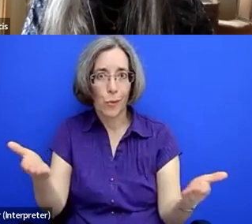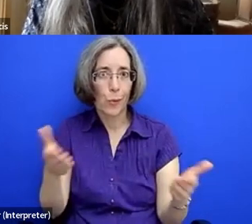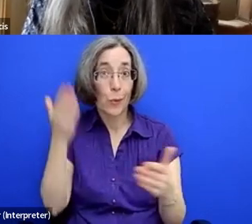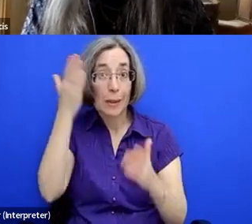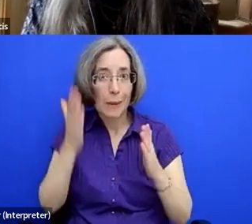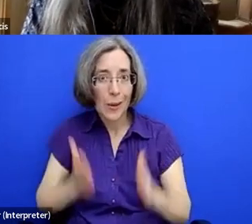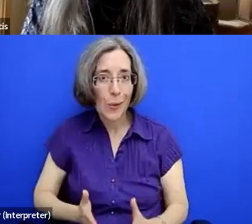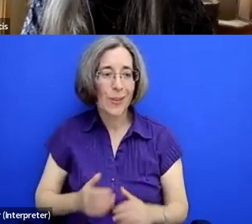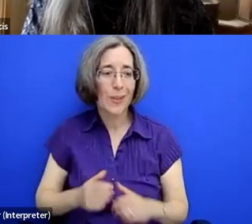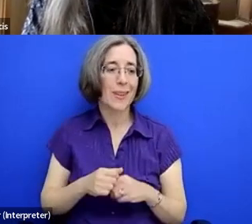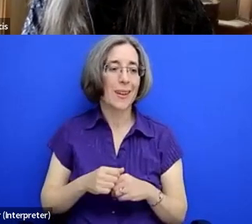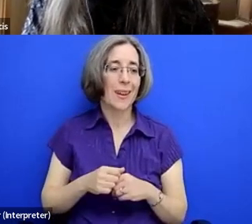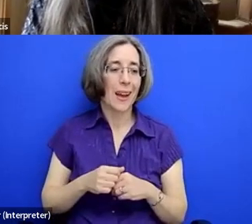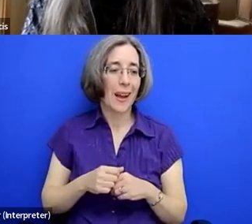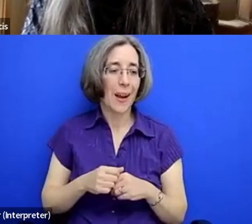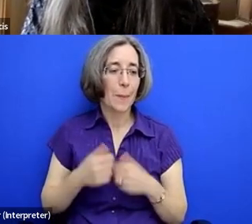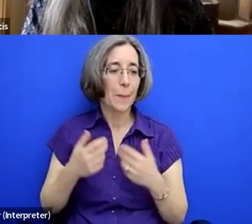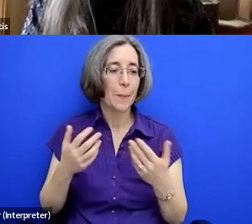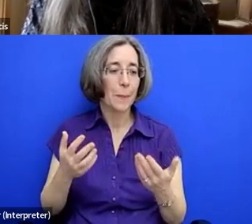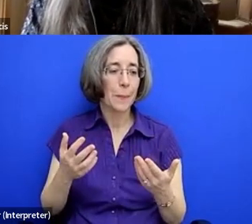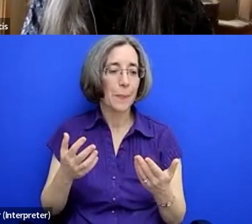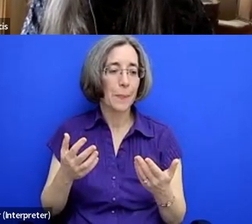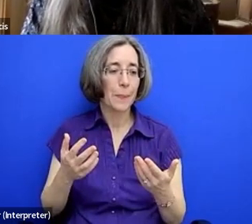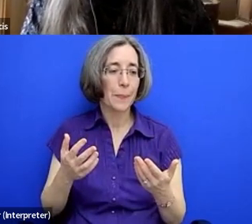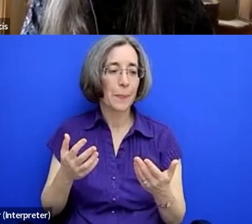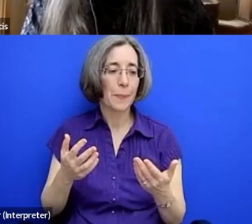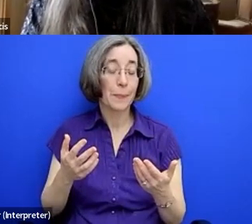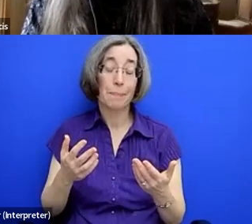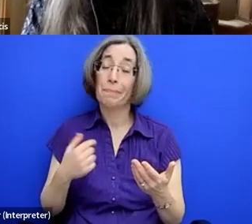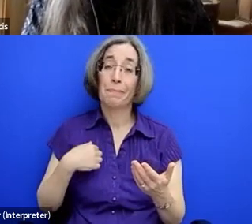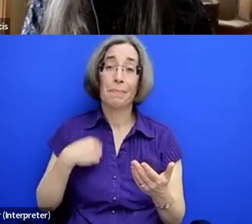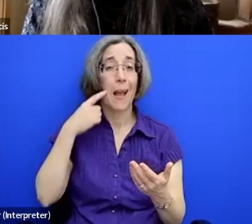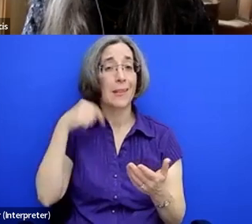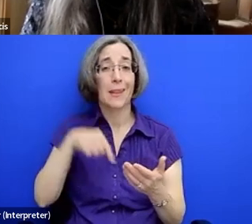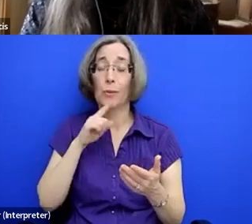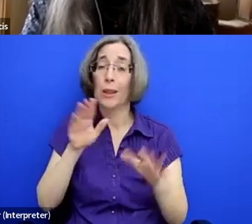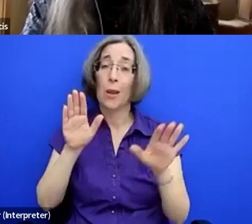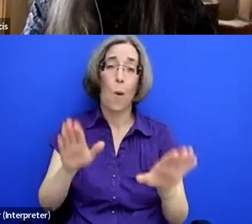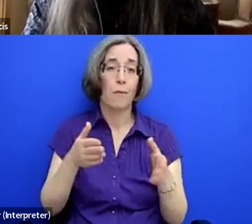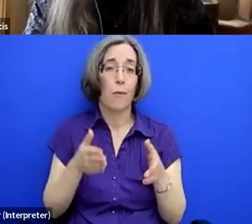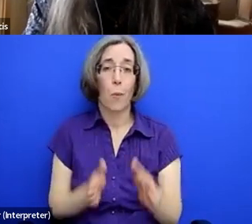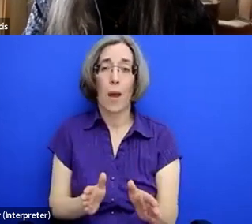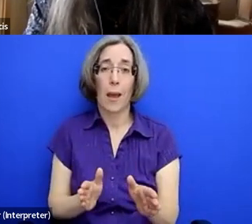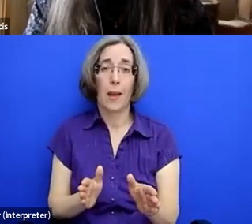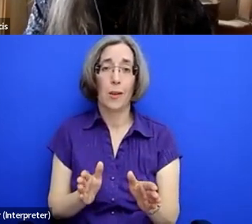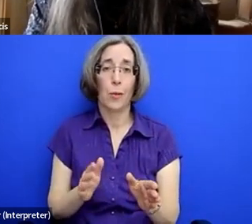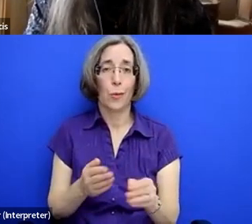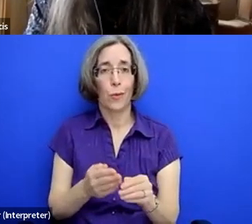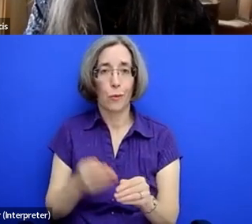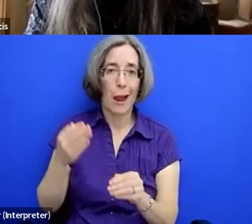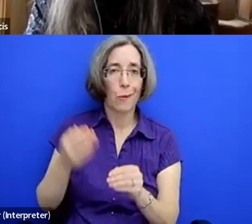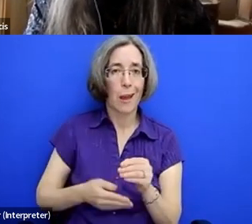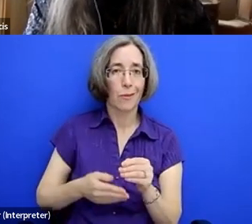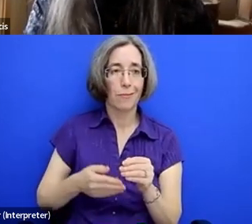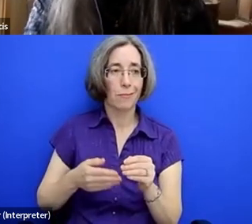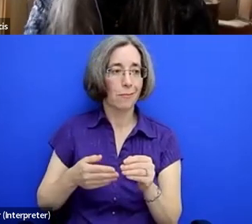speakers. And I think this was just a wonderful way to to round out I